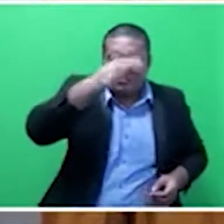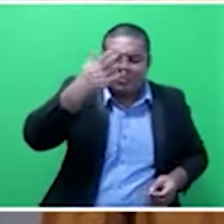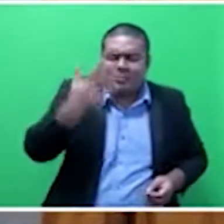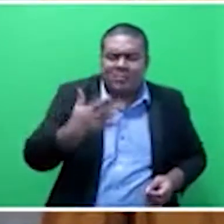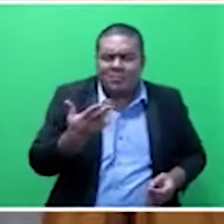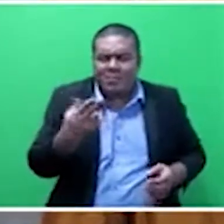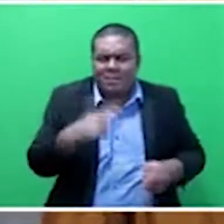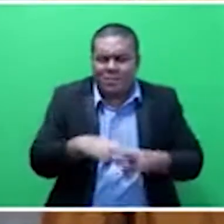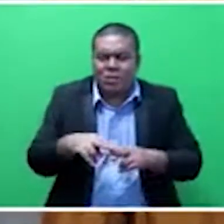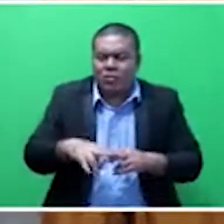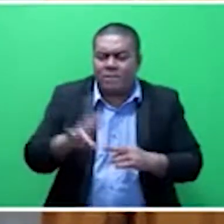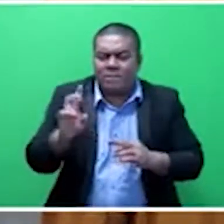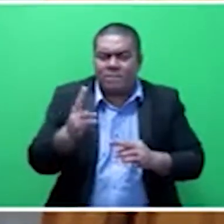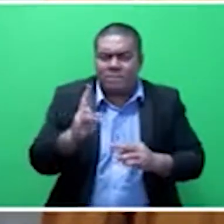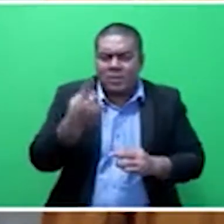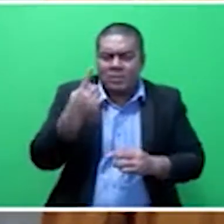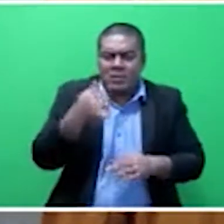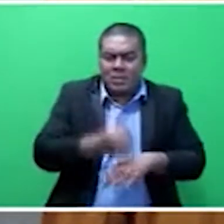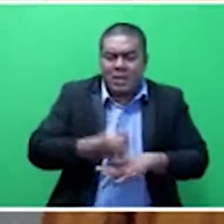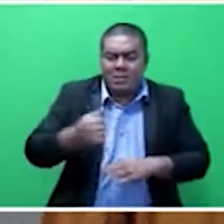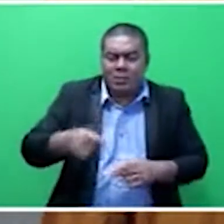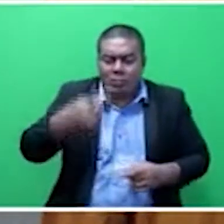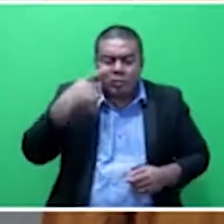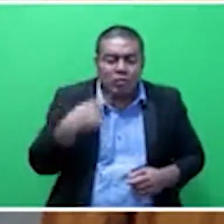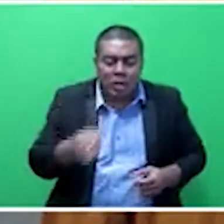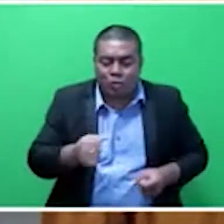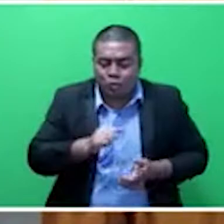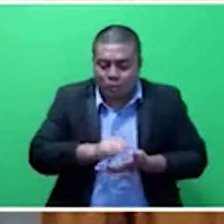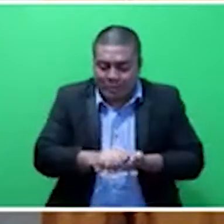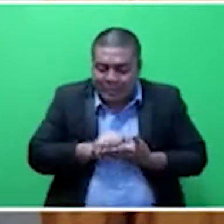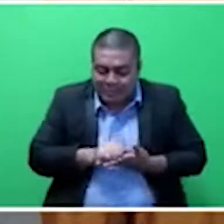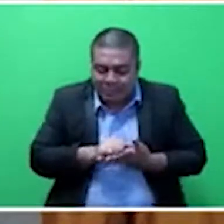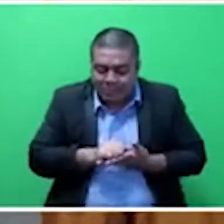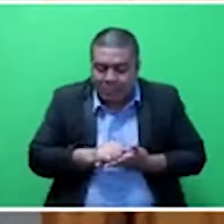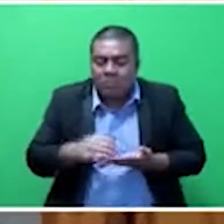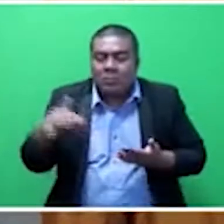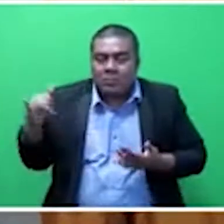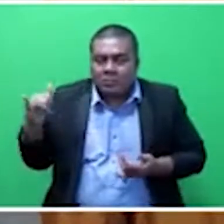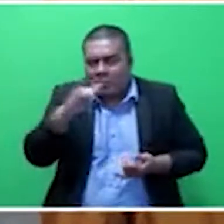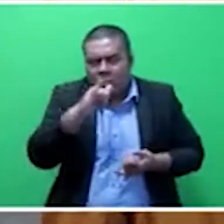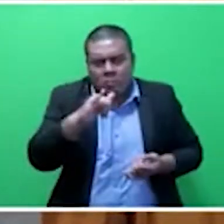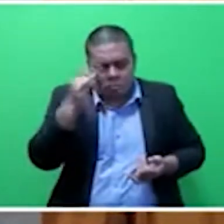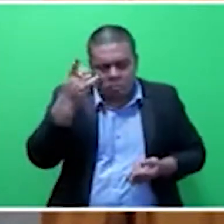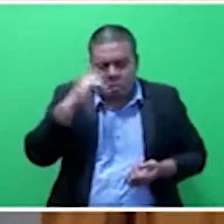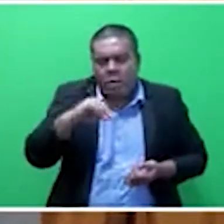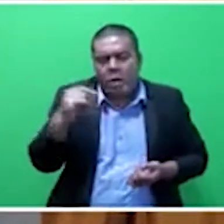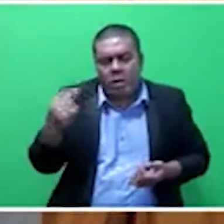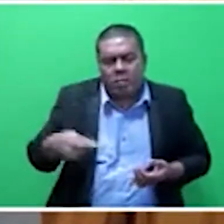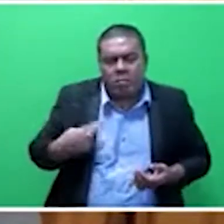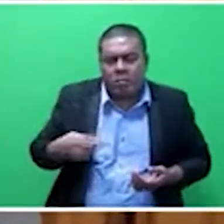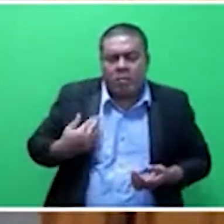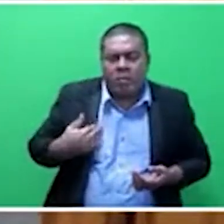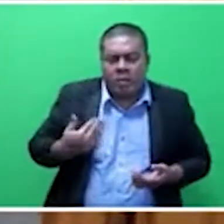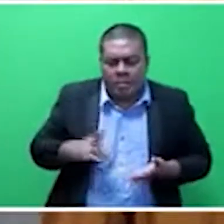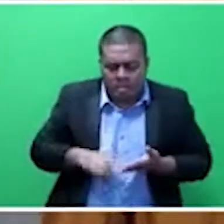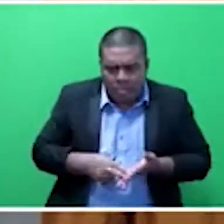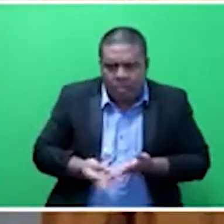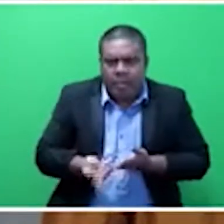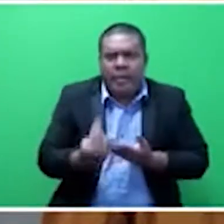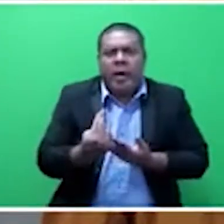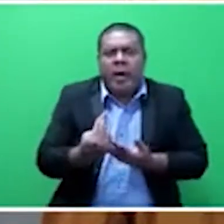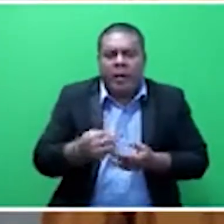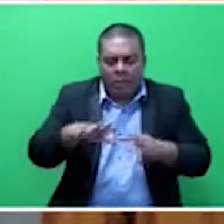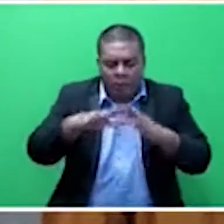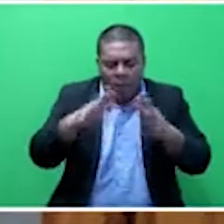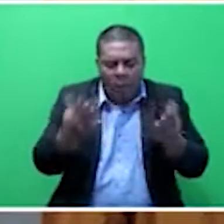level best to keep our pride, Fiji's pride alive. And we're optimistic that we will thrive because the world will